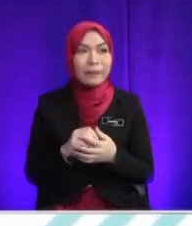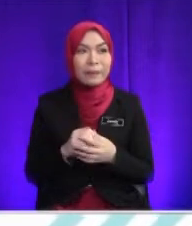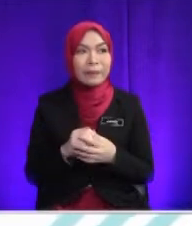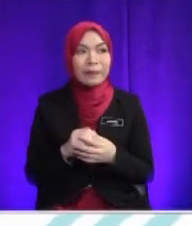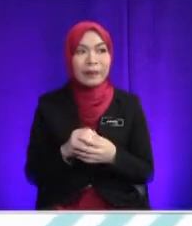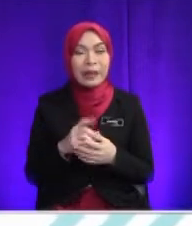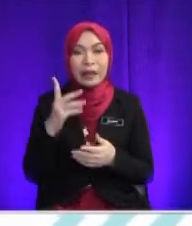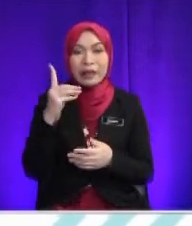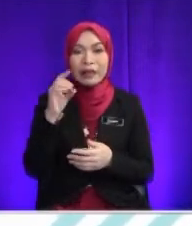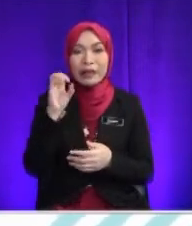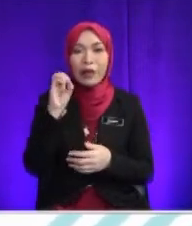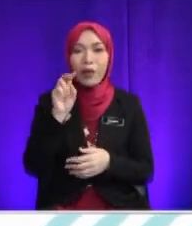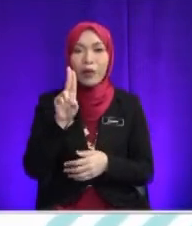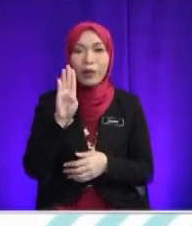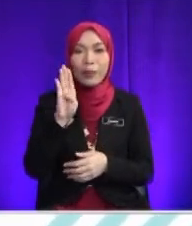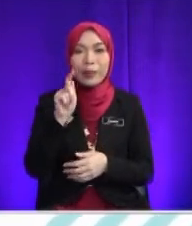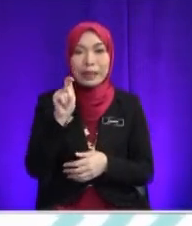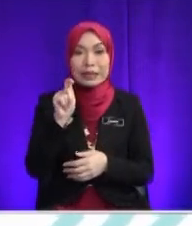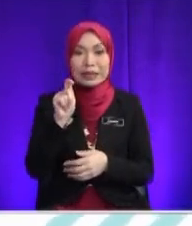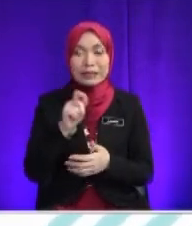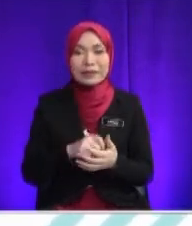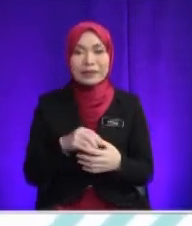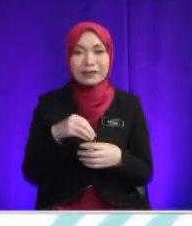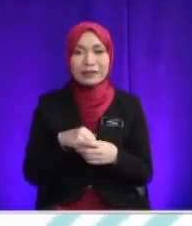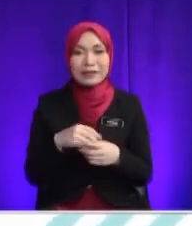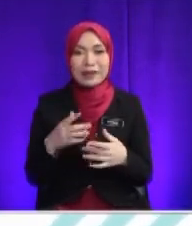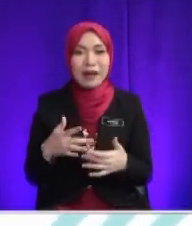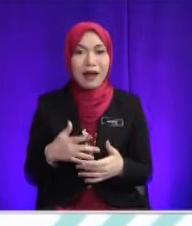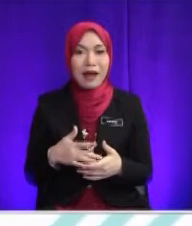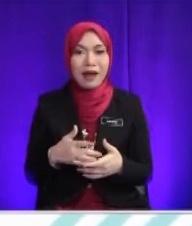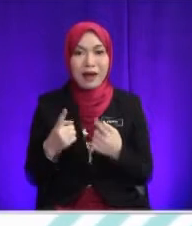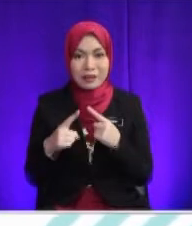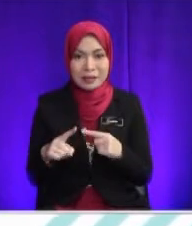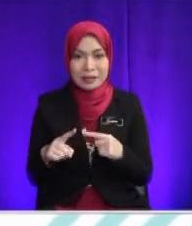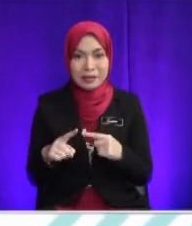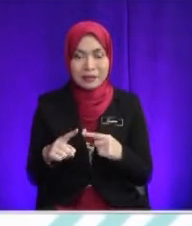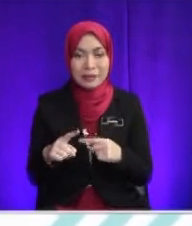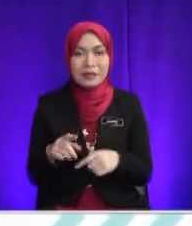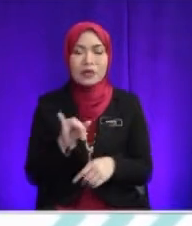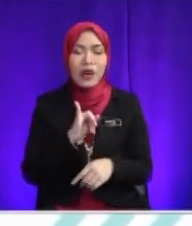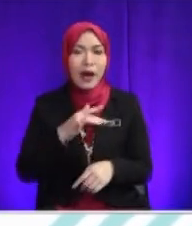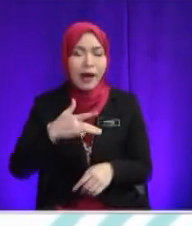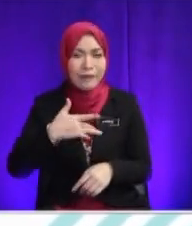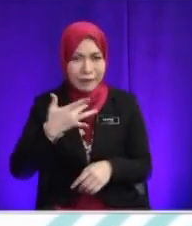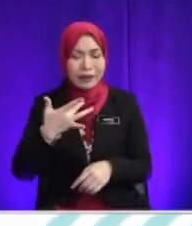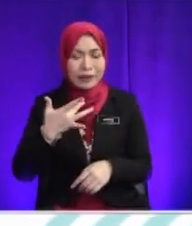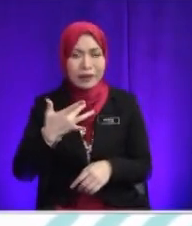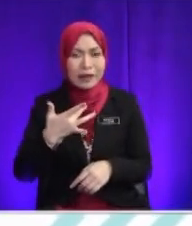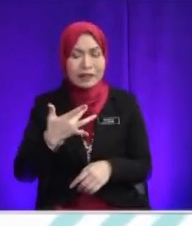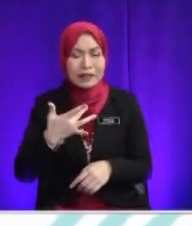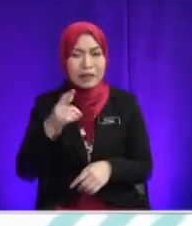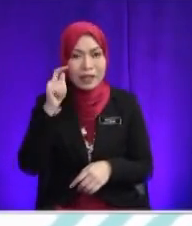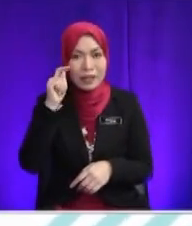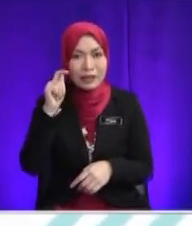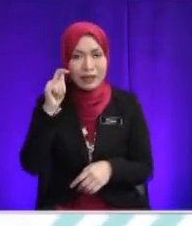I think the answer is the man is not sure that the girl is innocent. The man is not sure because he mentioned I have